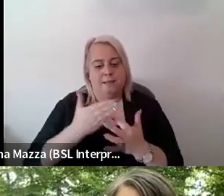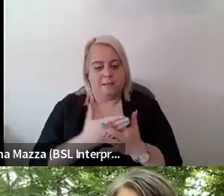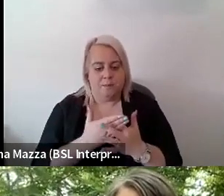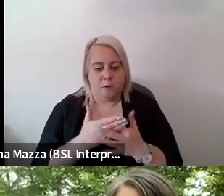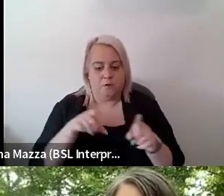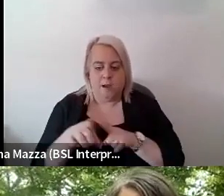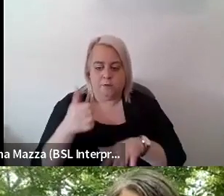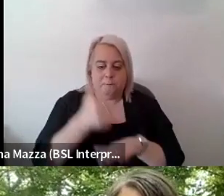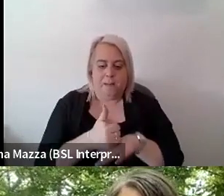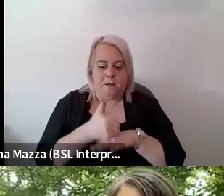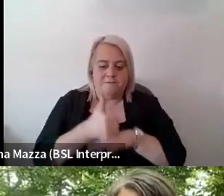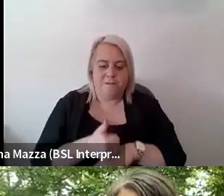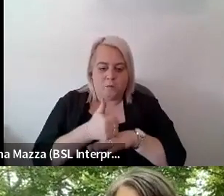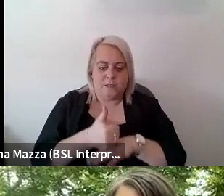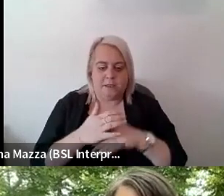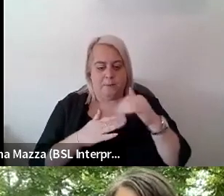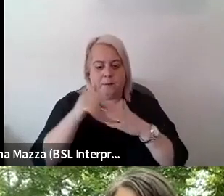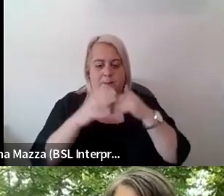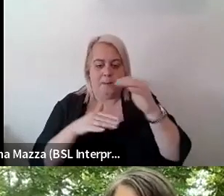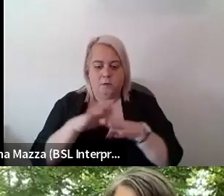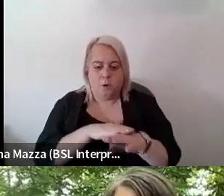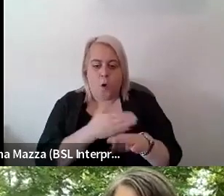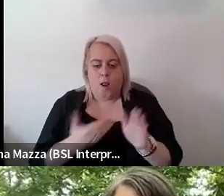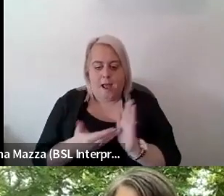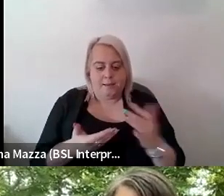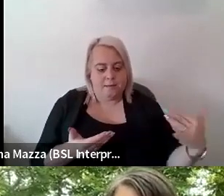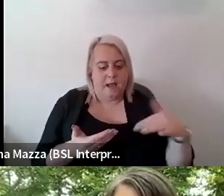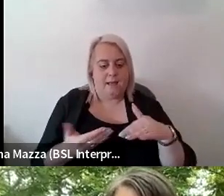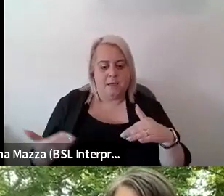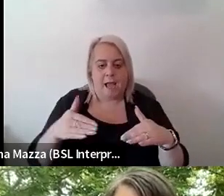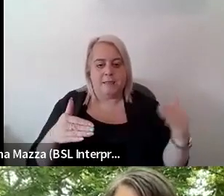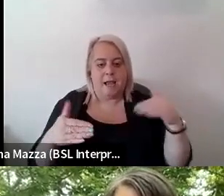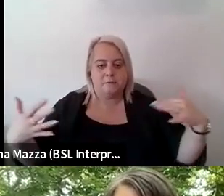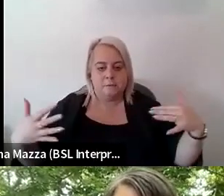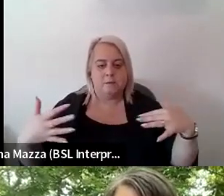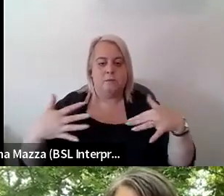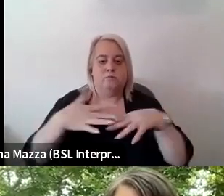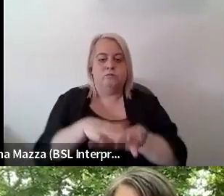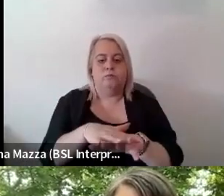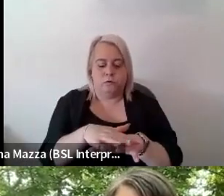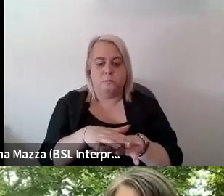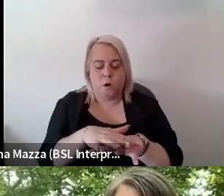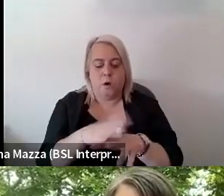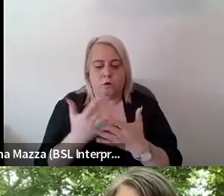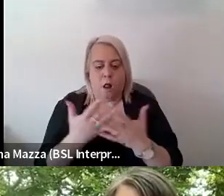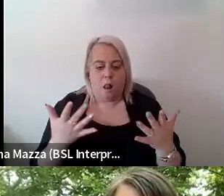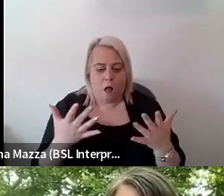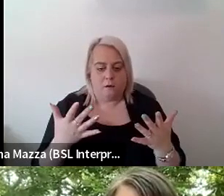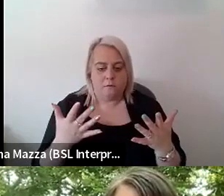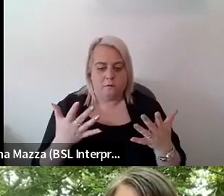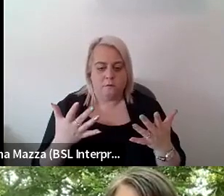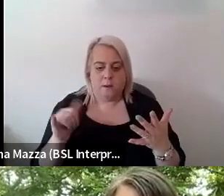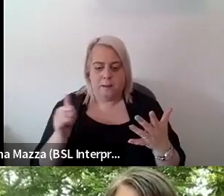that front, and then slowly you're merging and, you know, going to different specific group